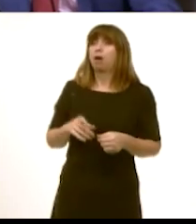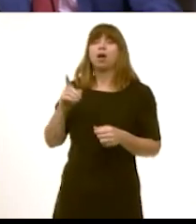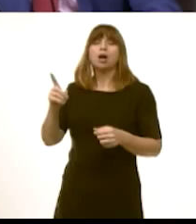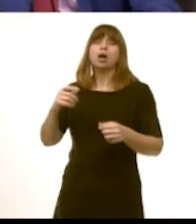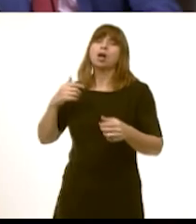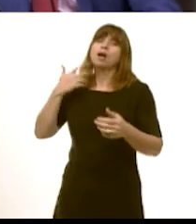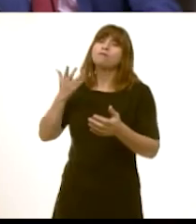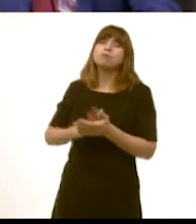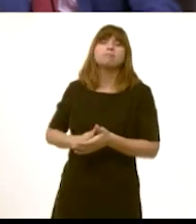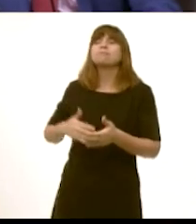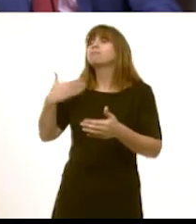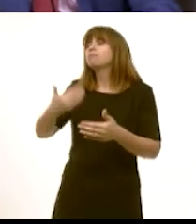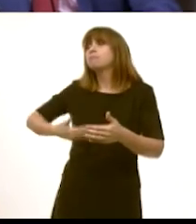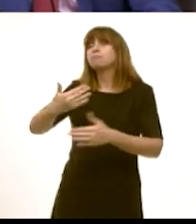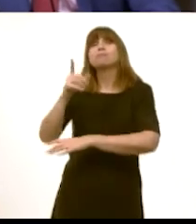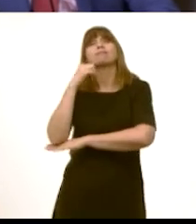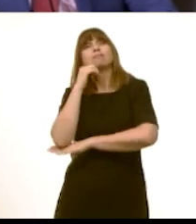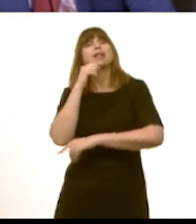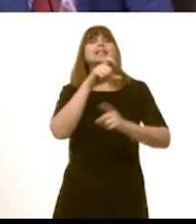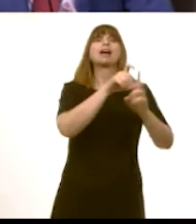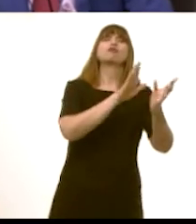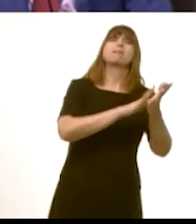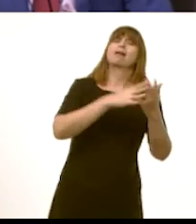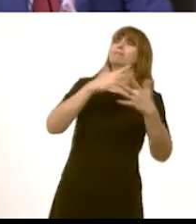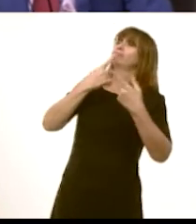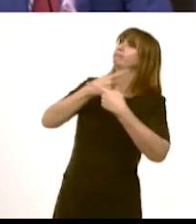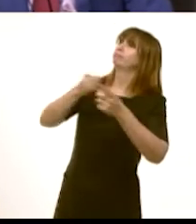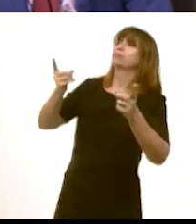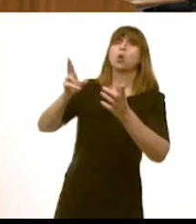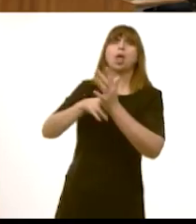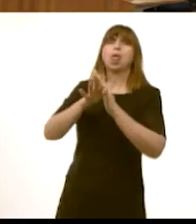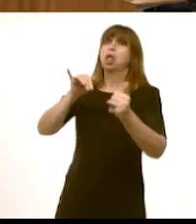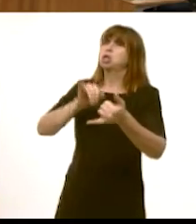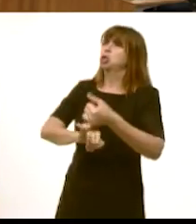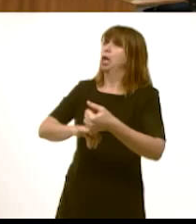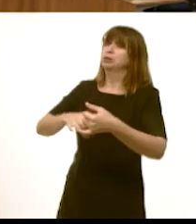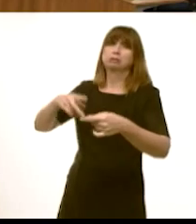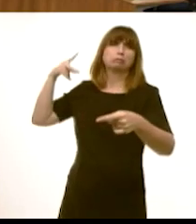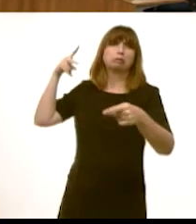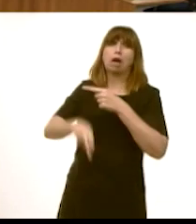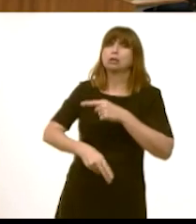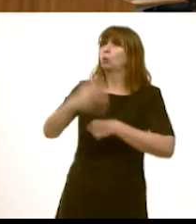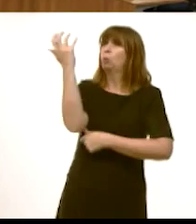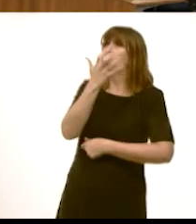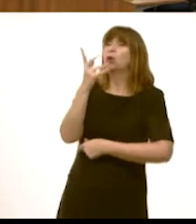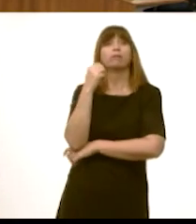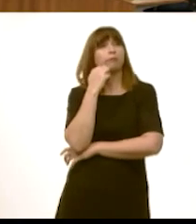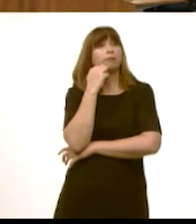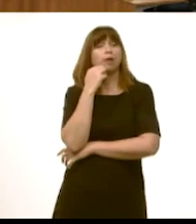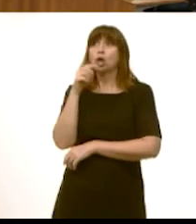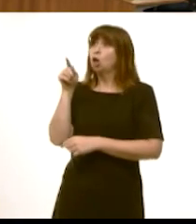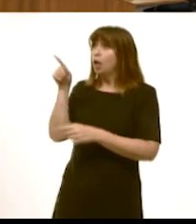month, listening to Darren Miller saying record-breaking cuts in the Welsh NHS. In fact, his party spends less per